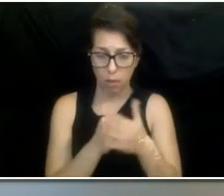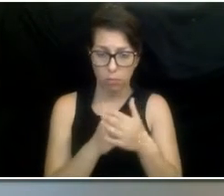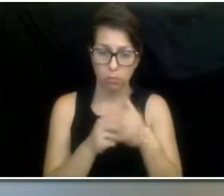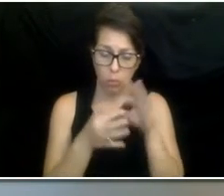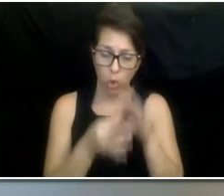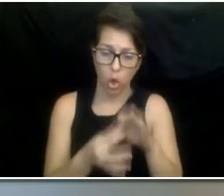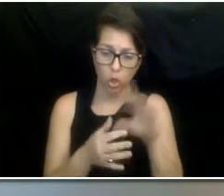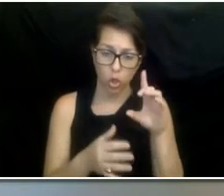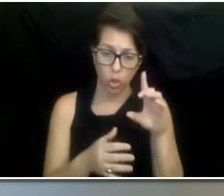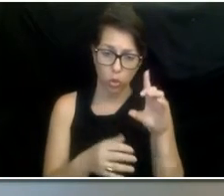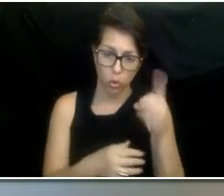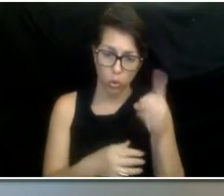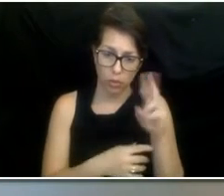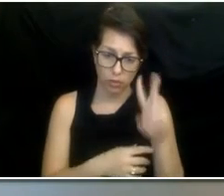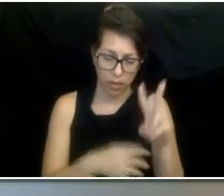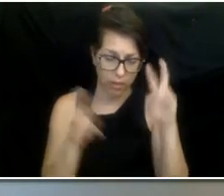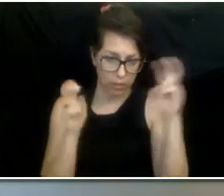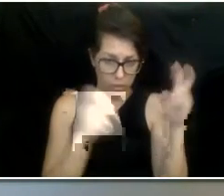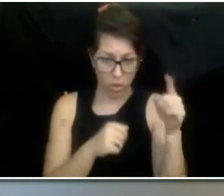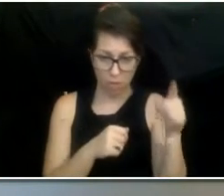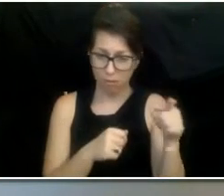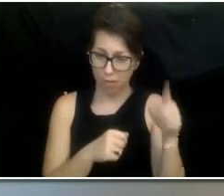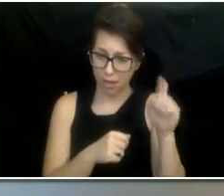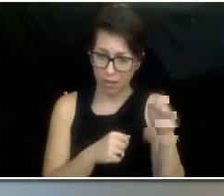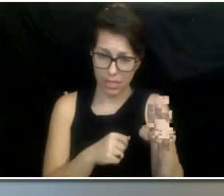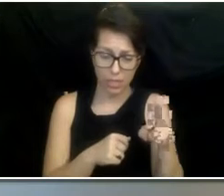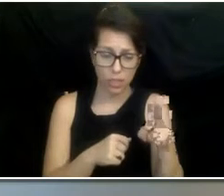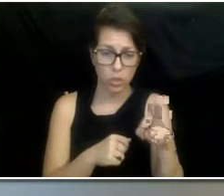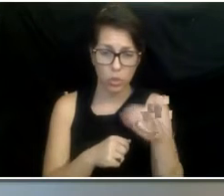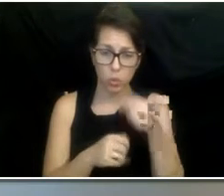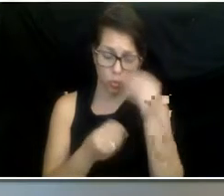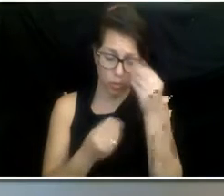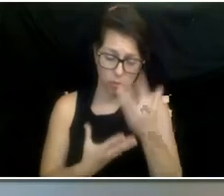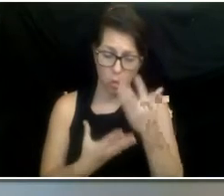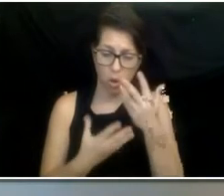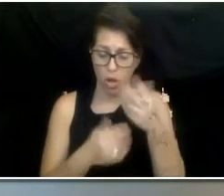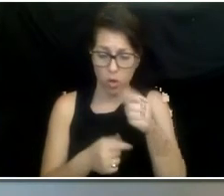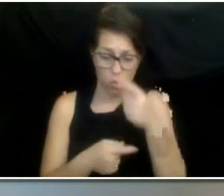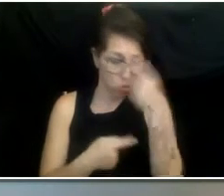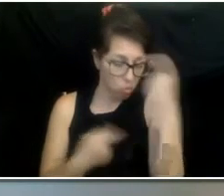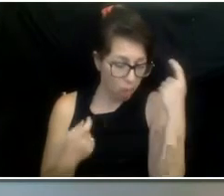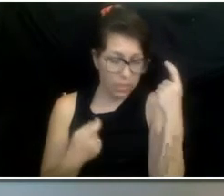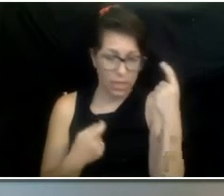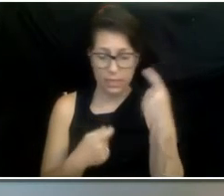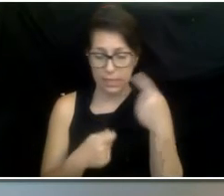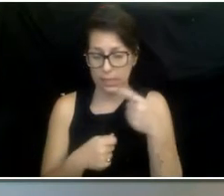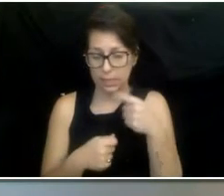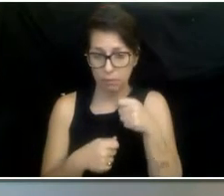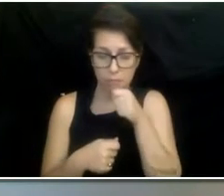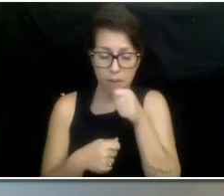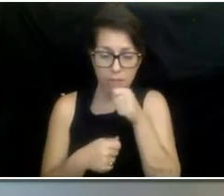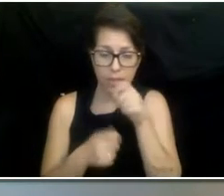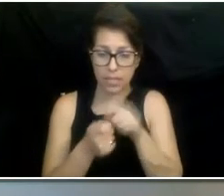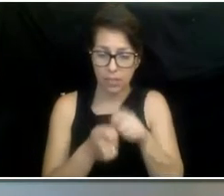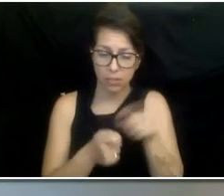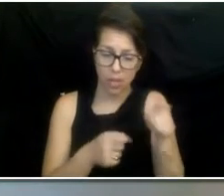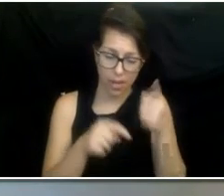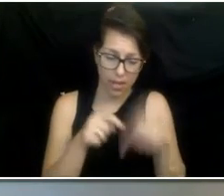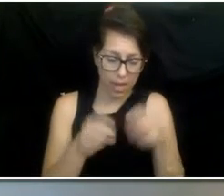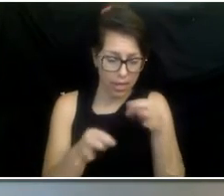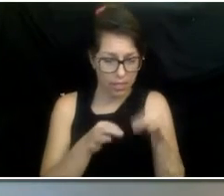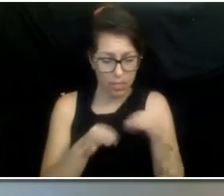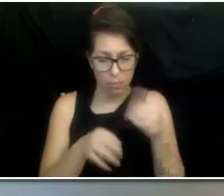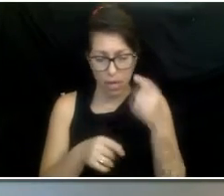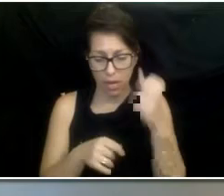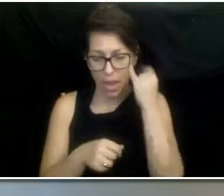outside right now lack of technology is critical here in that same way we're looking that we